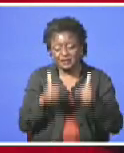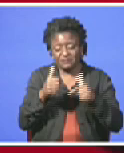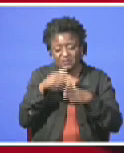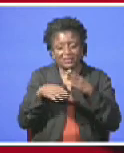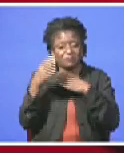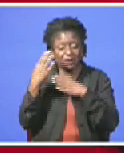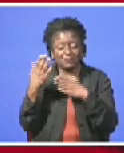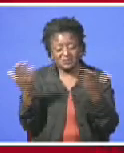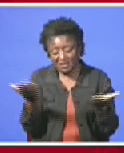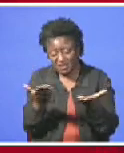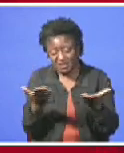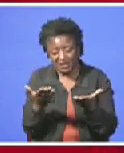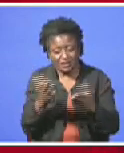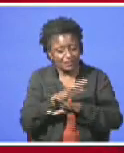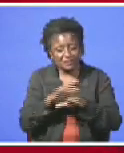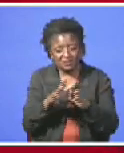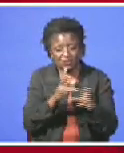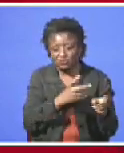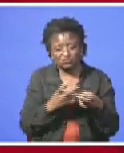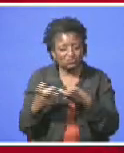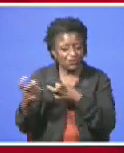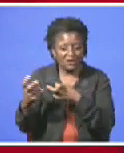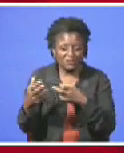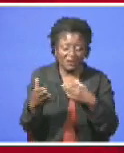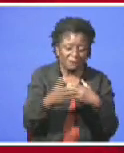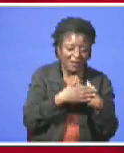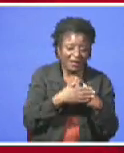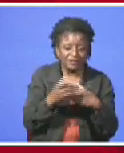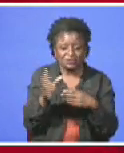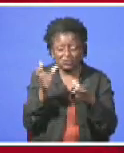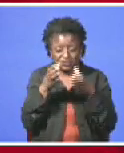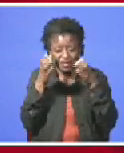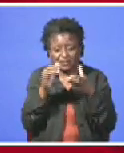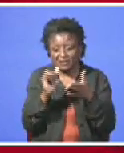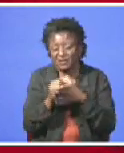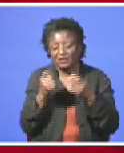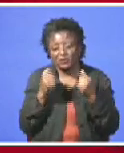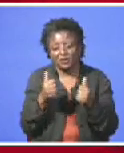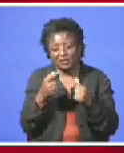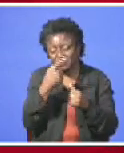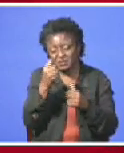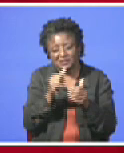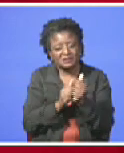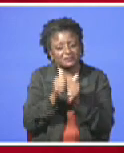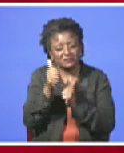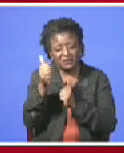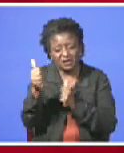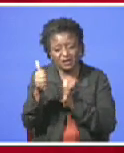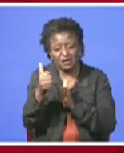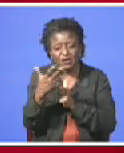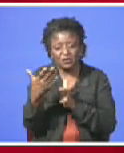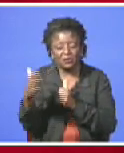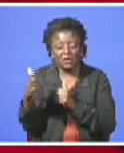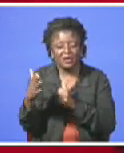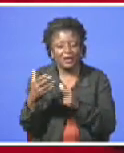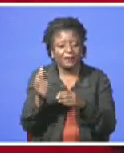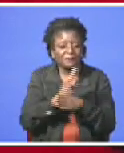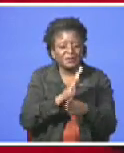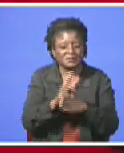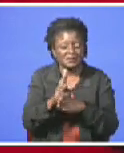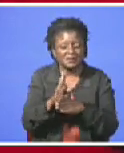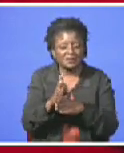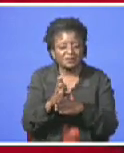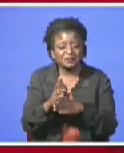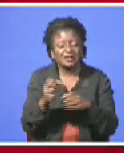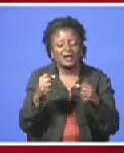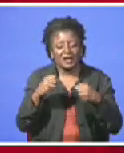they're here. They don't like travel back to China like that quickly because it's quite far away. Business, of course, has been